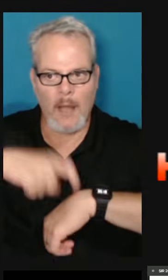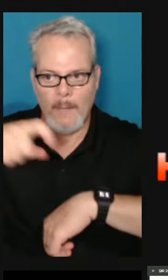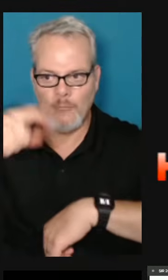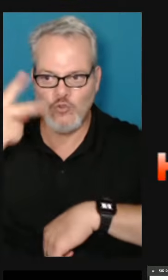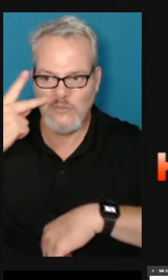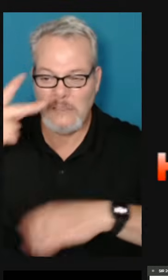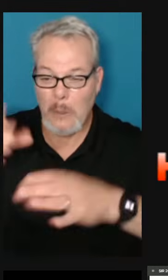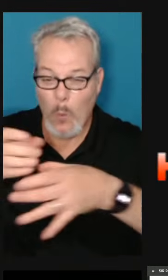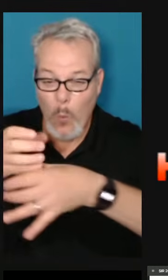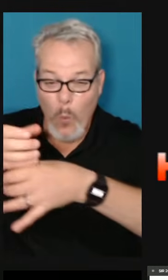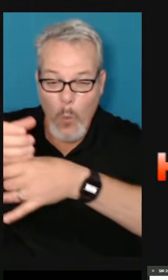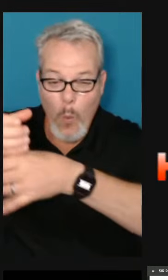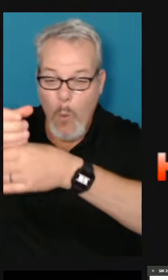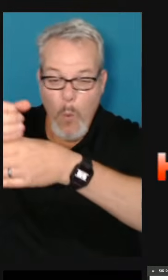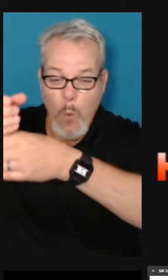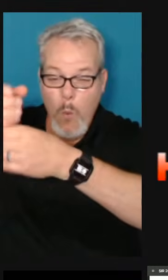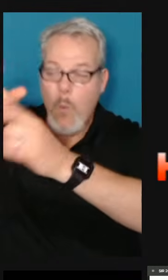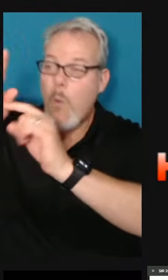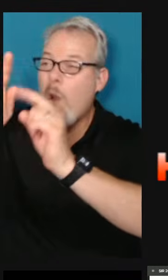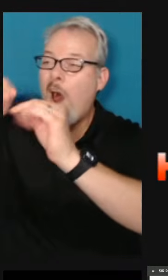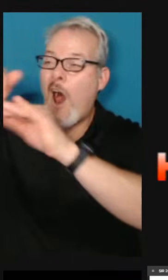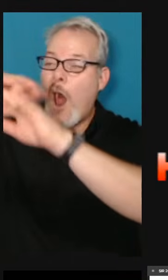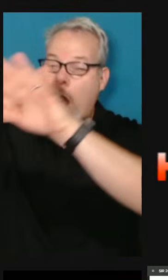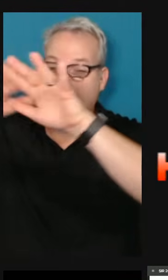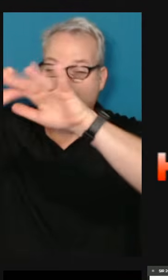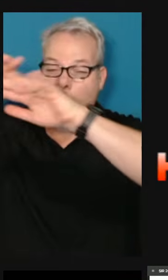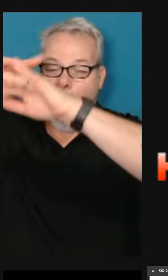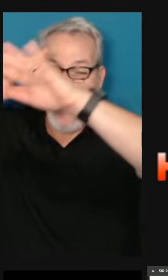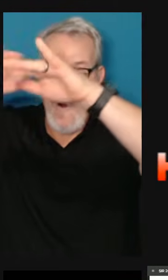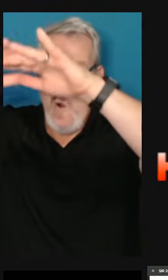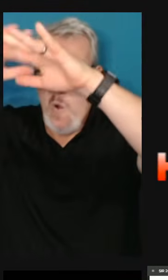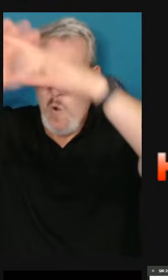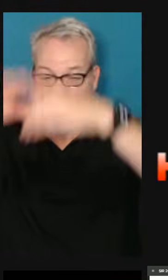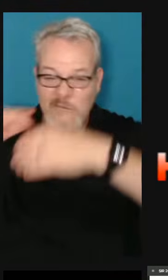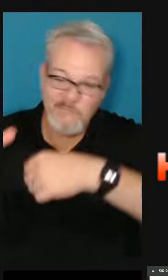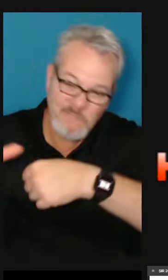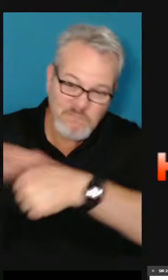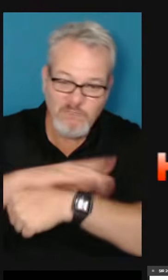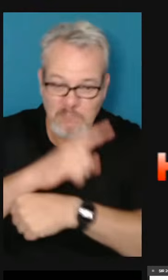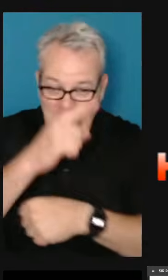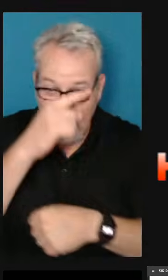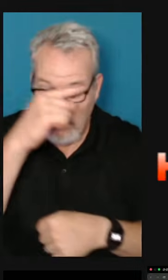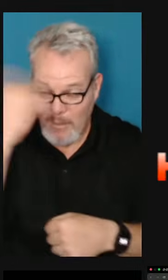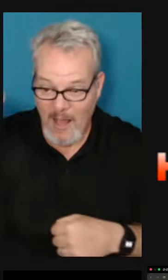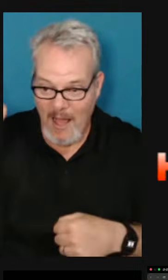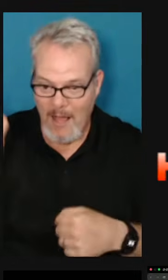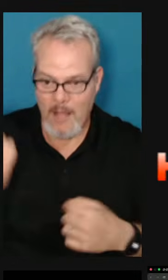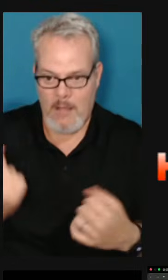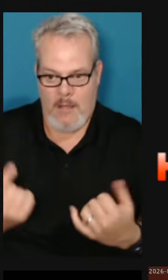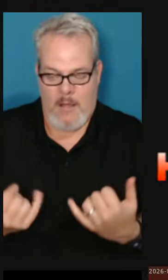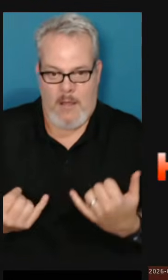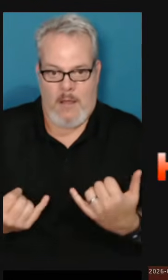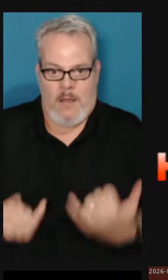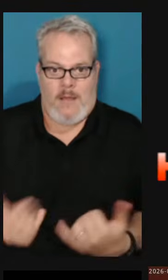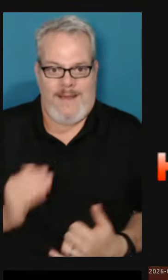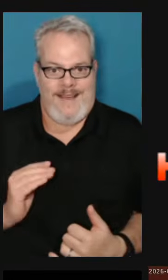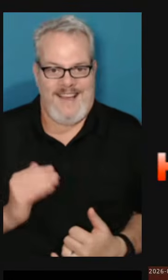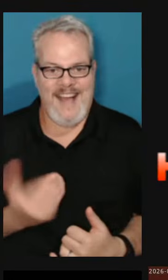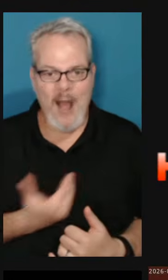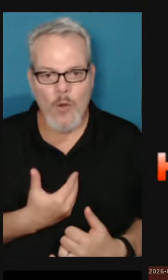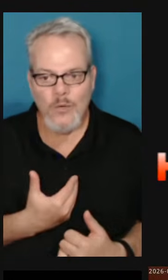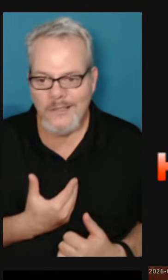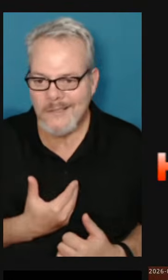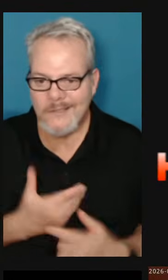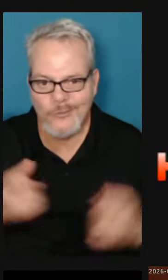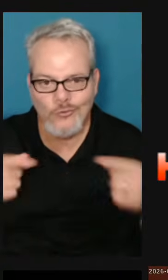all the Tephra being shot into the air there. Our version that we have was at night. Harder to see that,